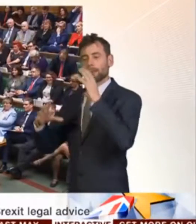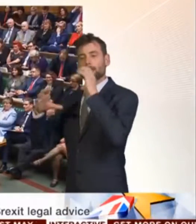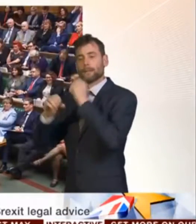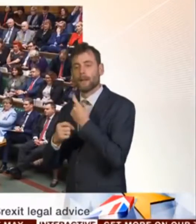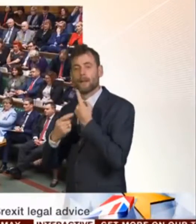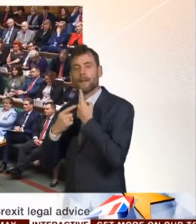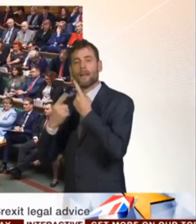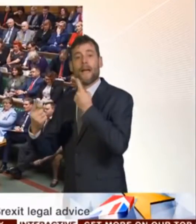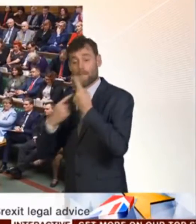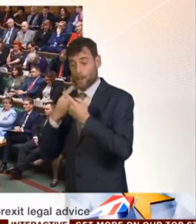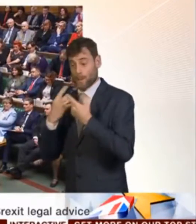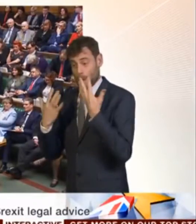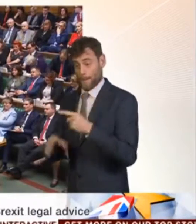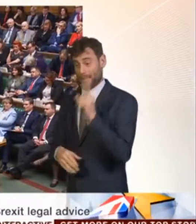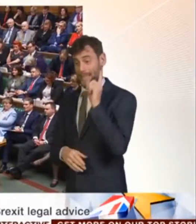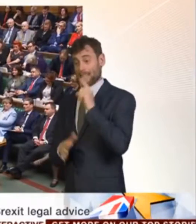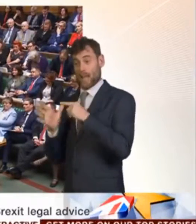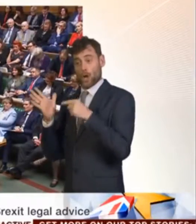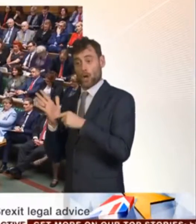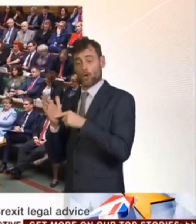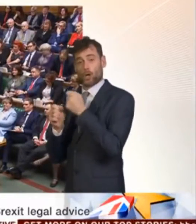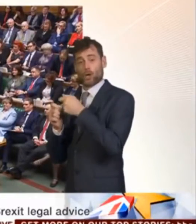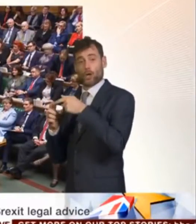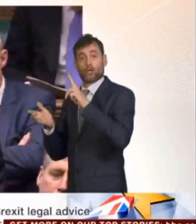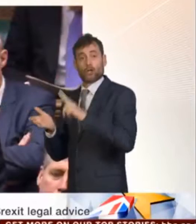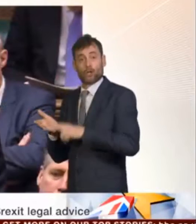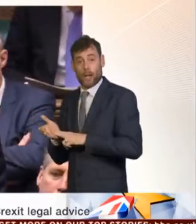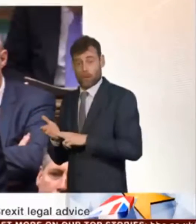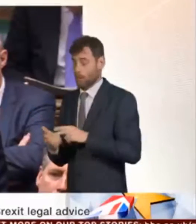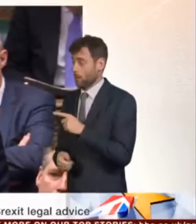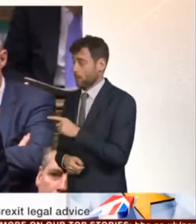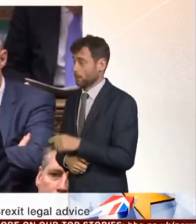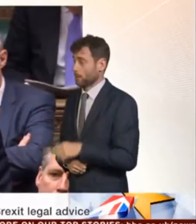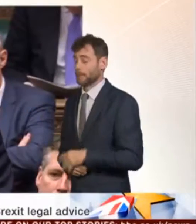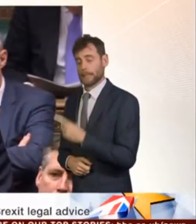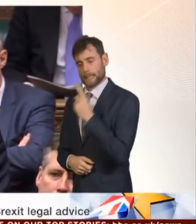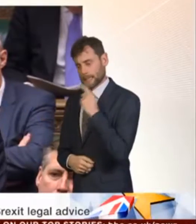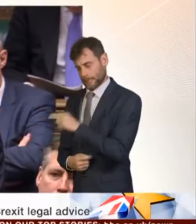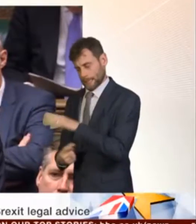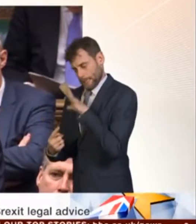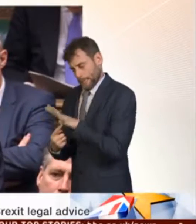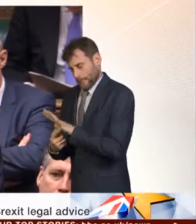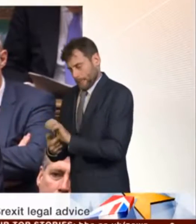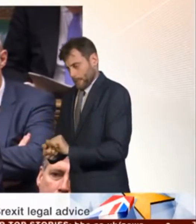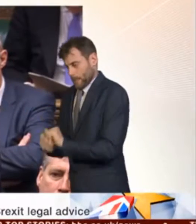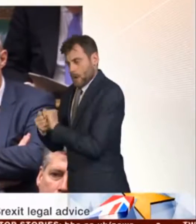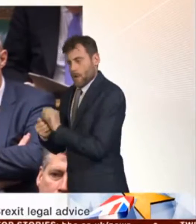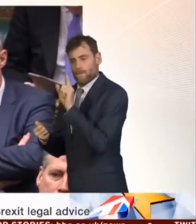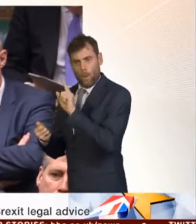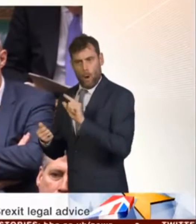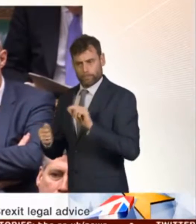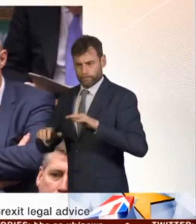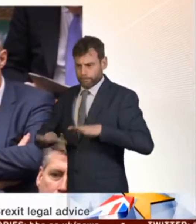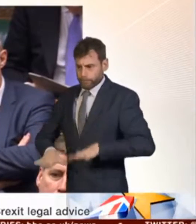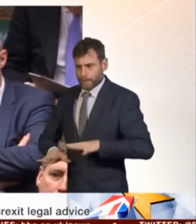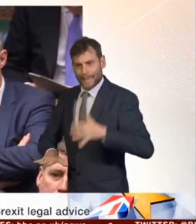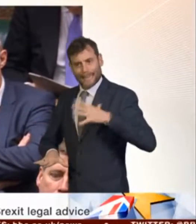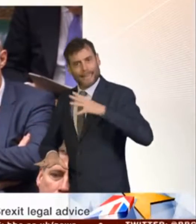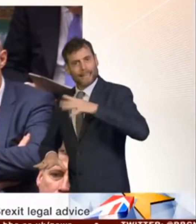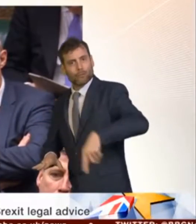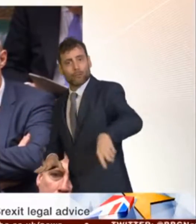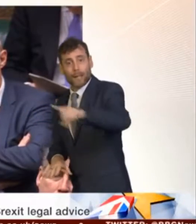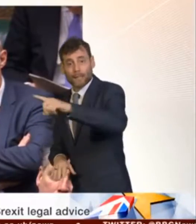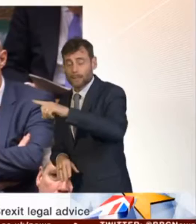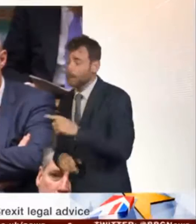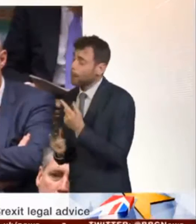the attorney yesterday this information would be prejudicial to the national interest. Isn't it impossible to debate openly in this